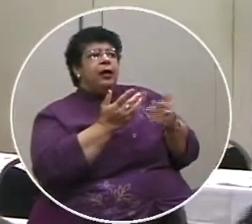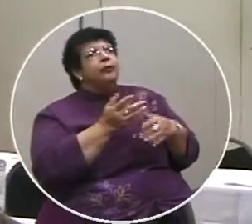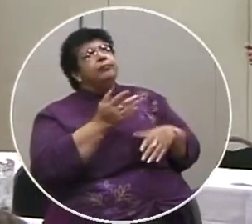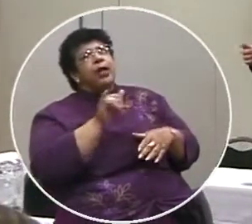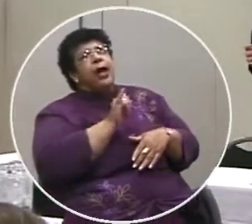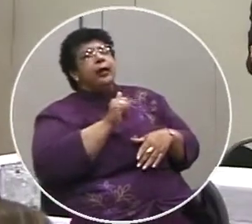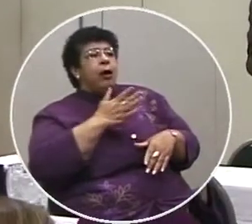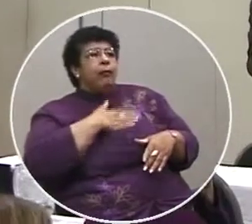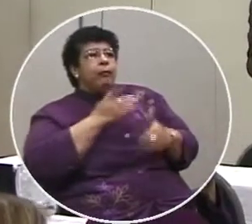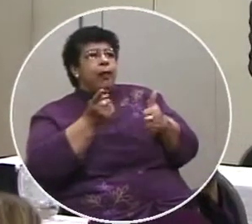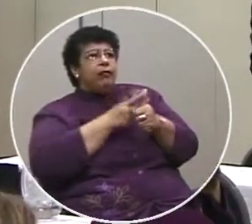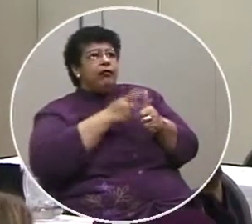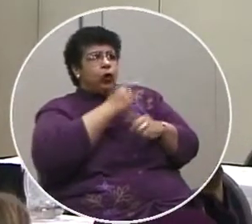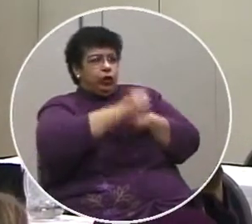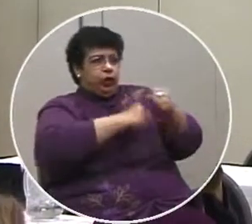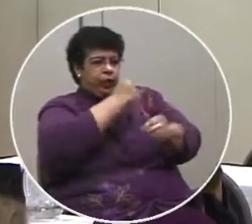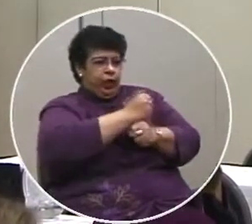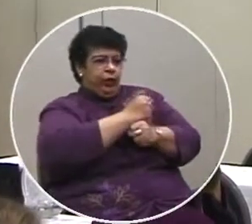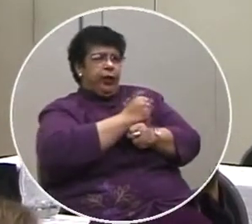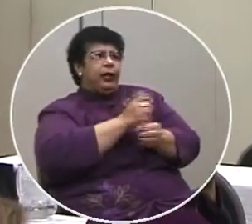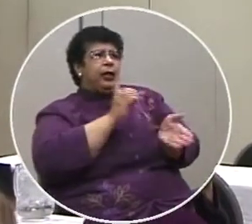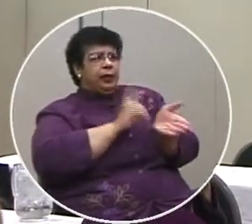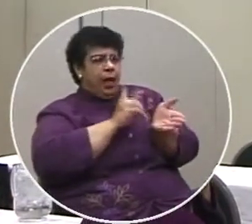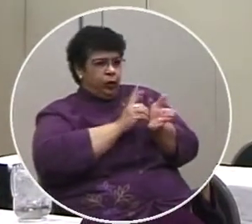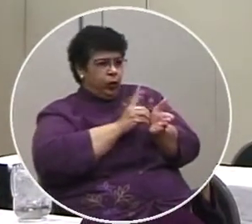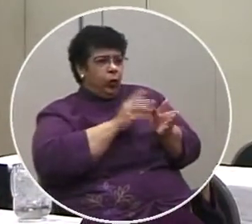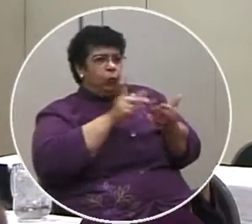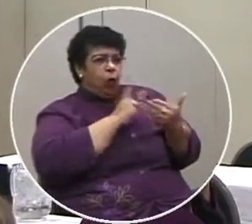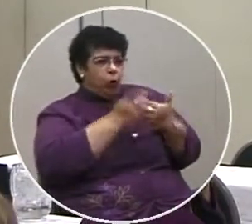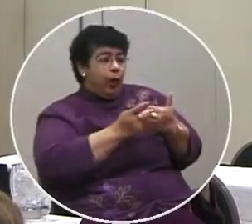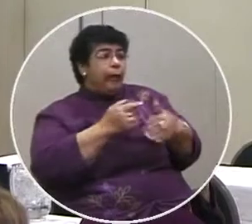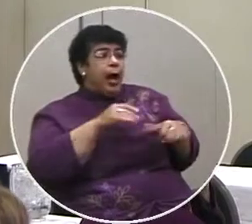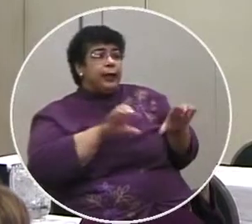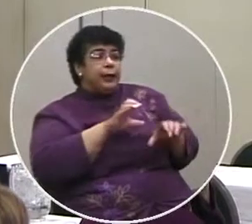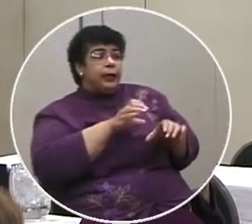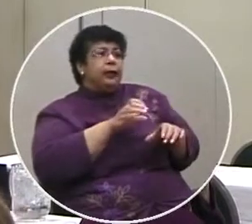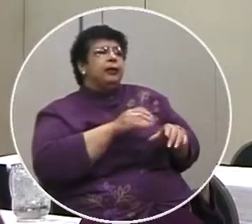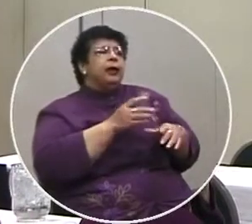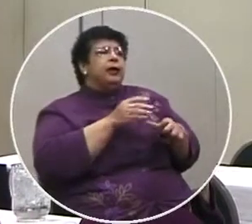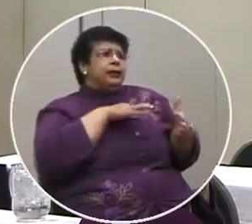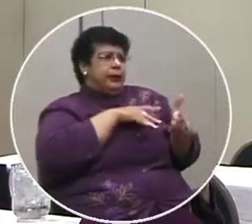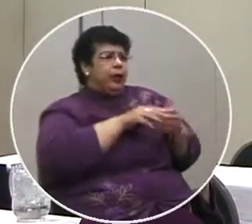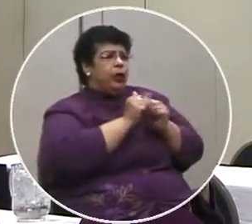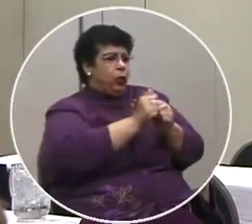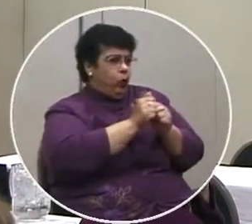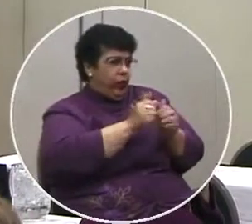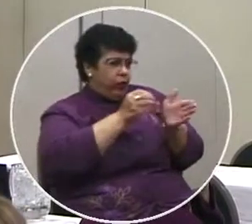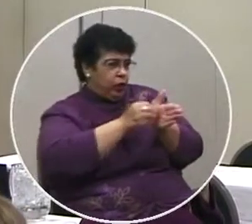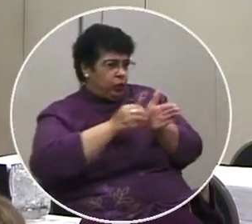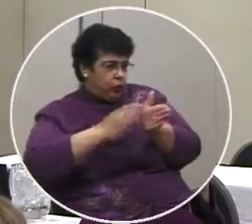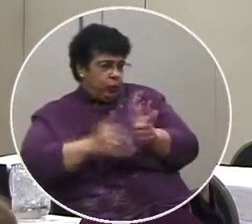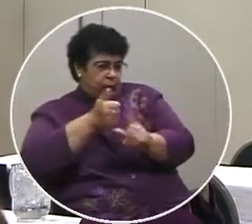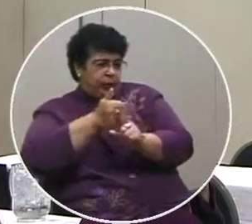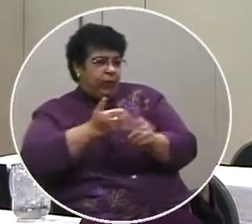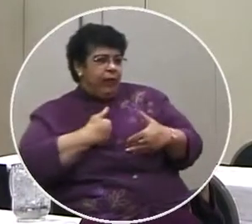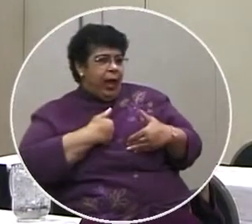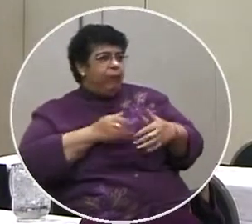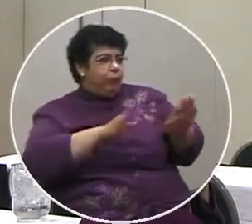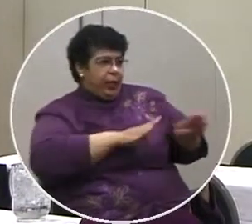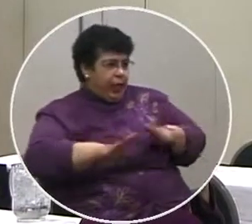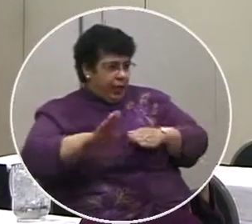year in school, in doc program, I did a practicum with a student in a program for kids with behavior disorders. This kid